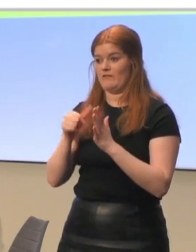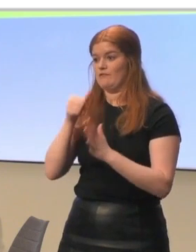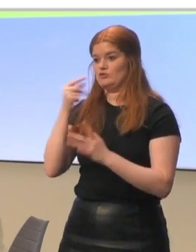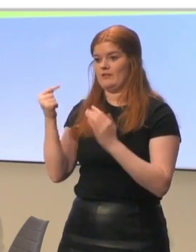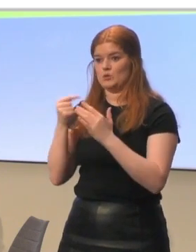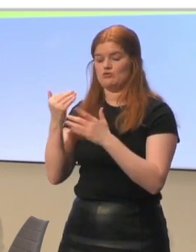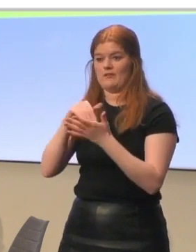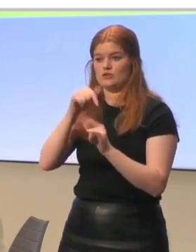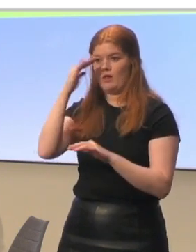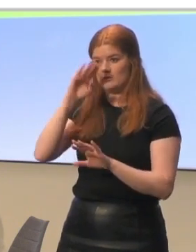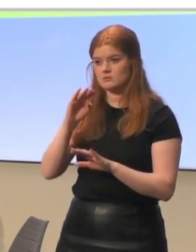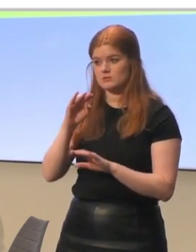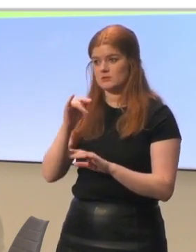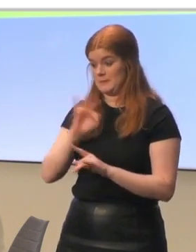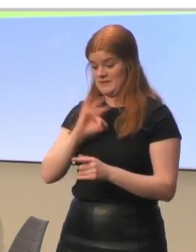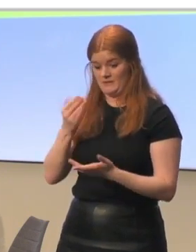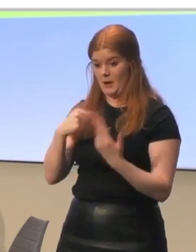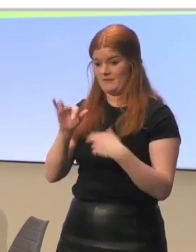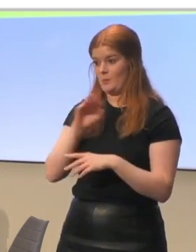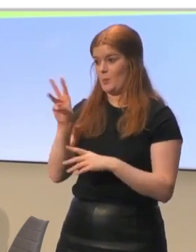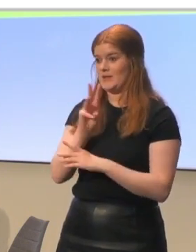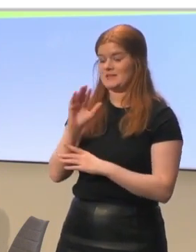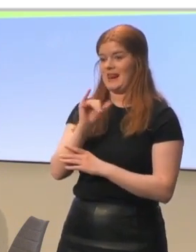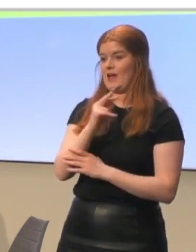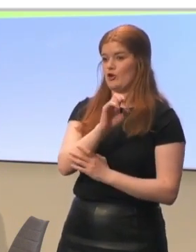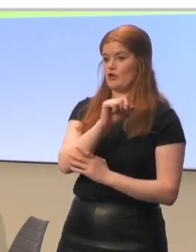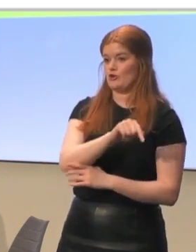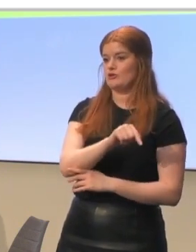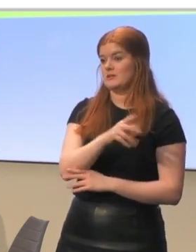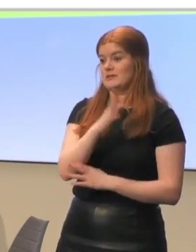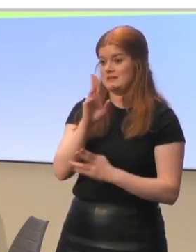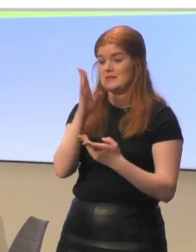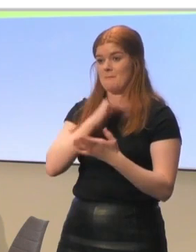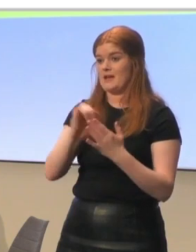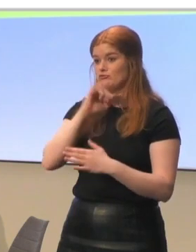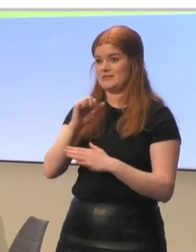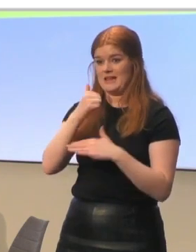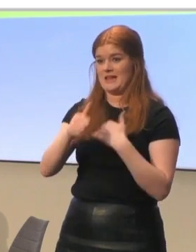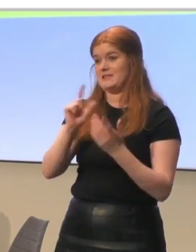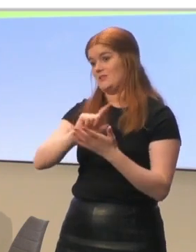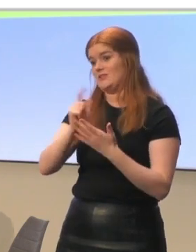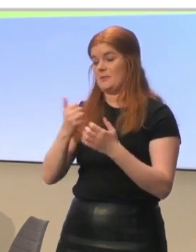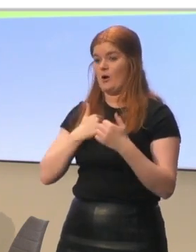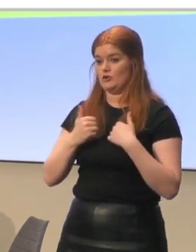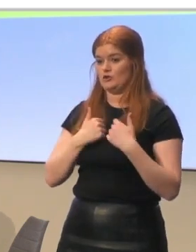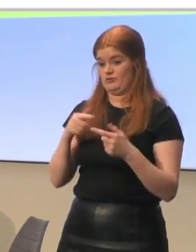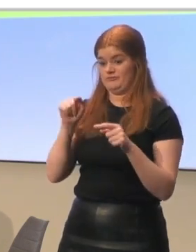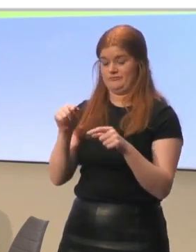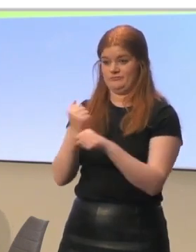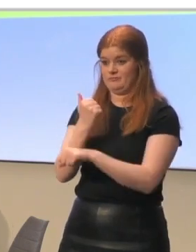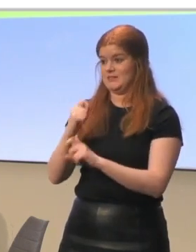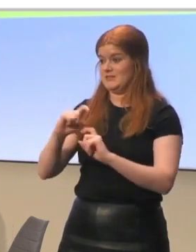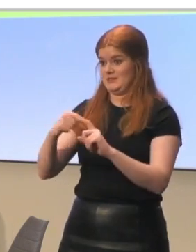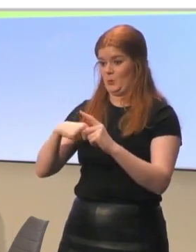arrived in Ireland. And I come from West Clare, and St. Patrick's Day, which is the 17th of March, which is still